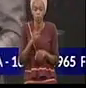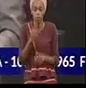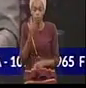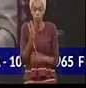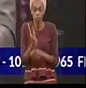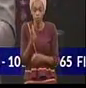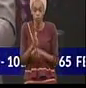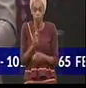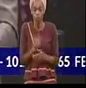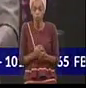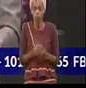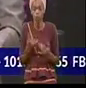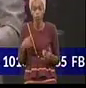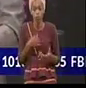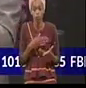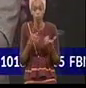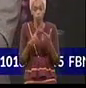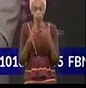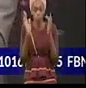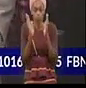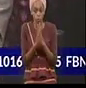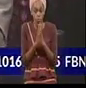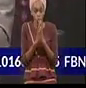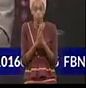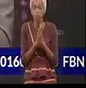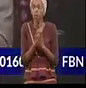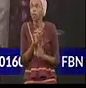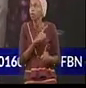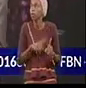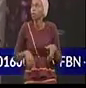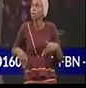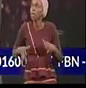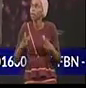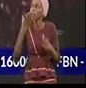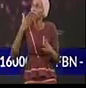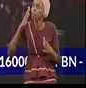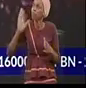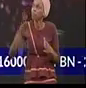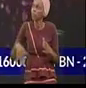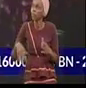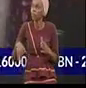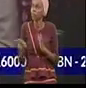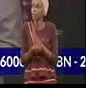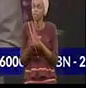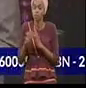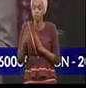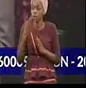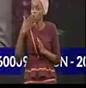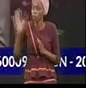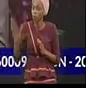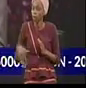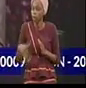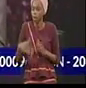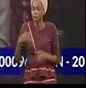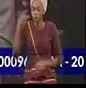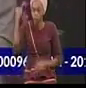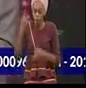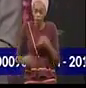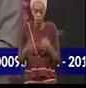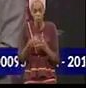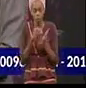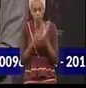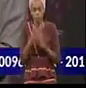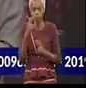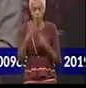It's a prayer of plea. Let the wickedness of the wicked come to an end. Open your mouth and talk to God in prayer. We're praying for Nigeria, for the